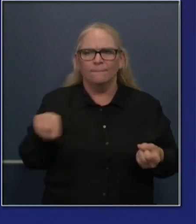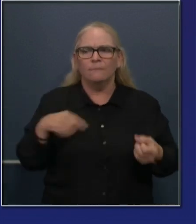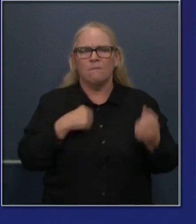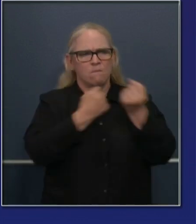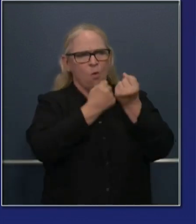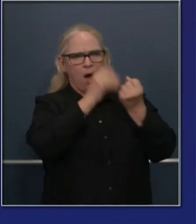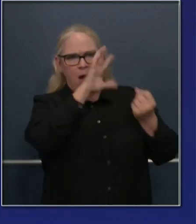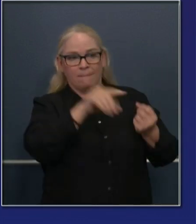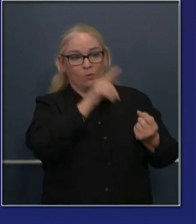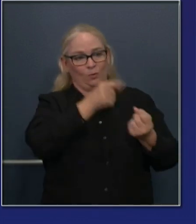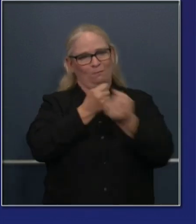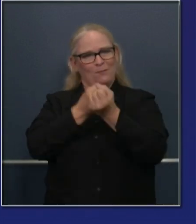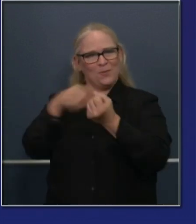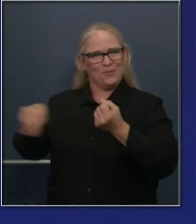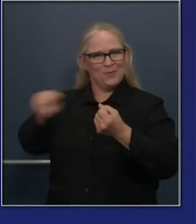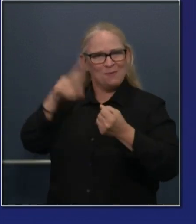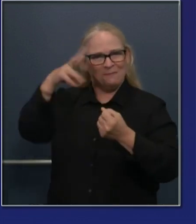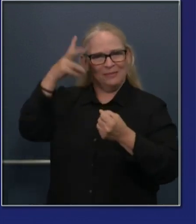overwhelmingly